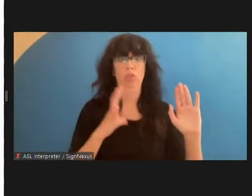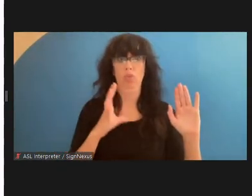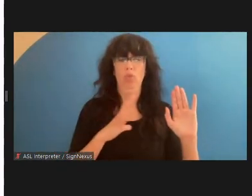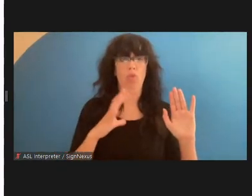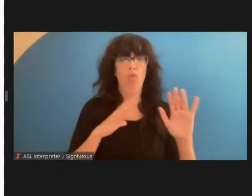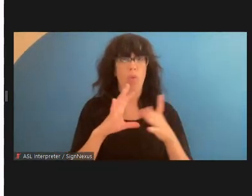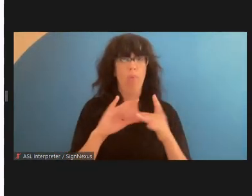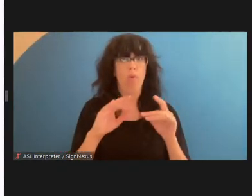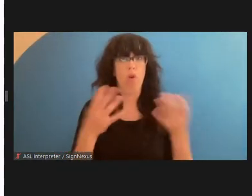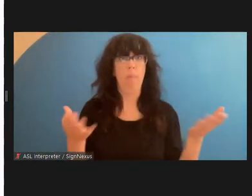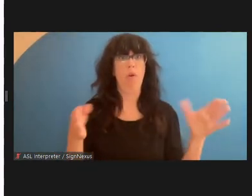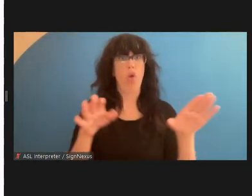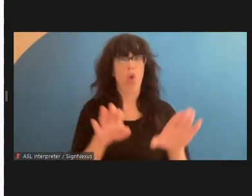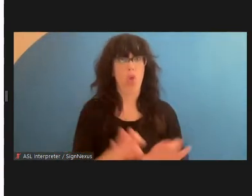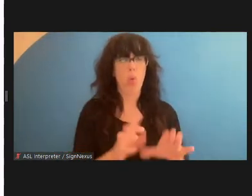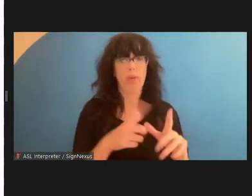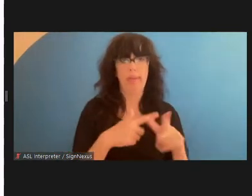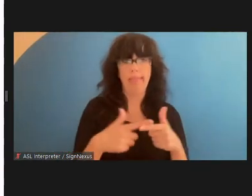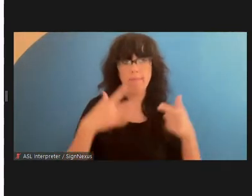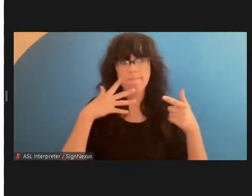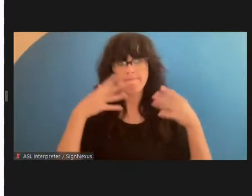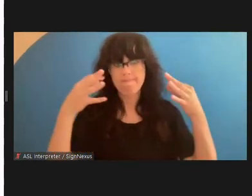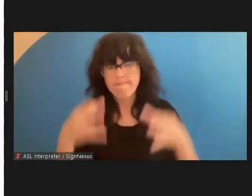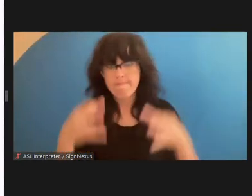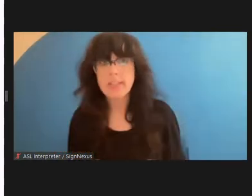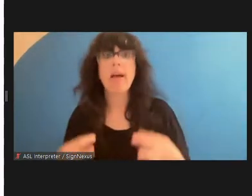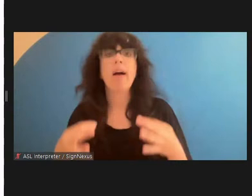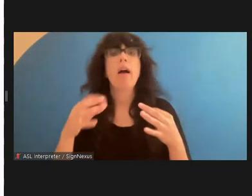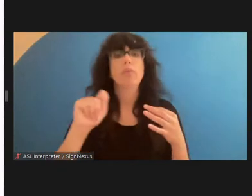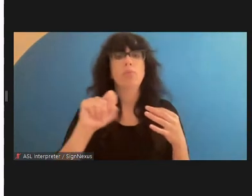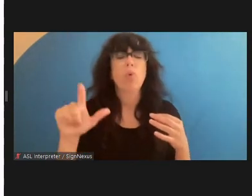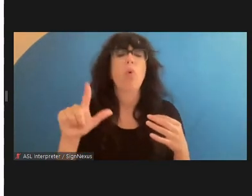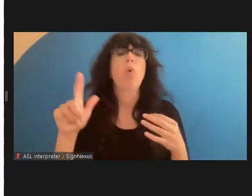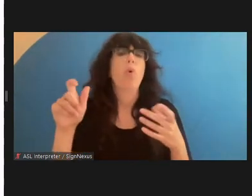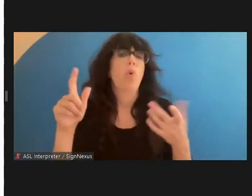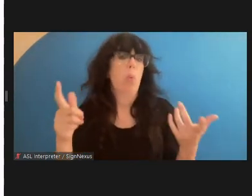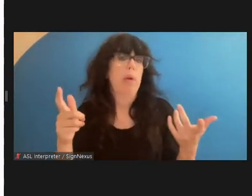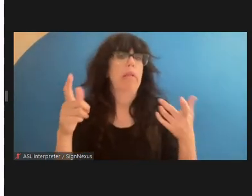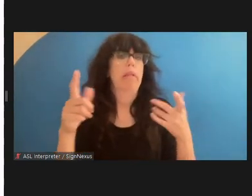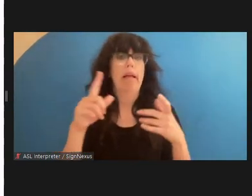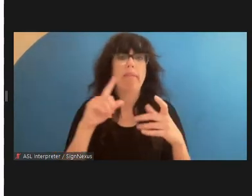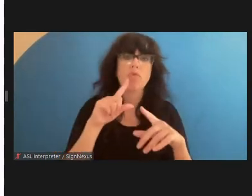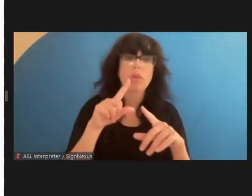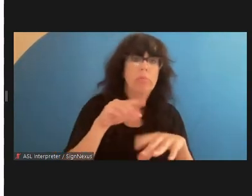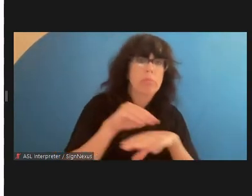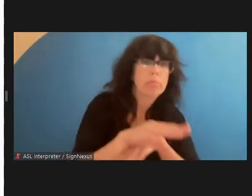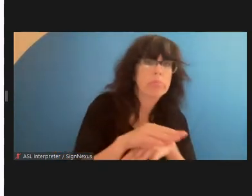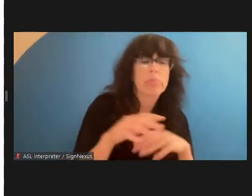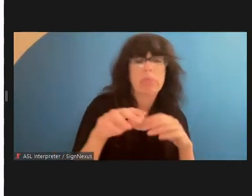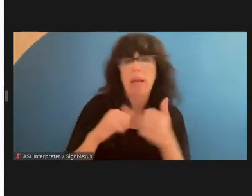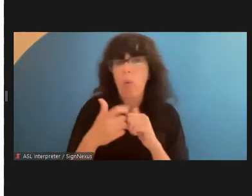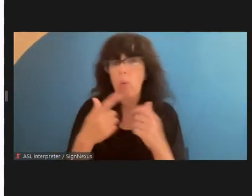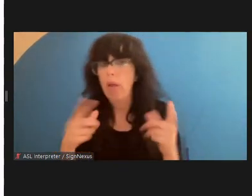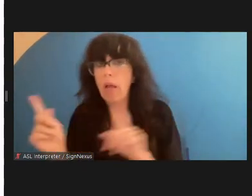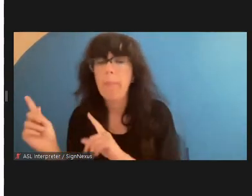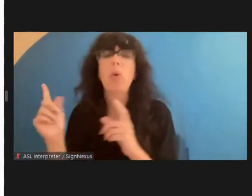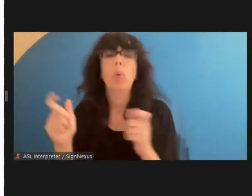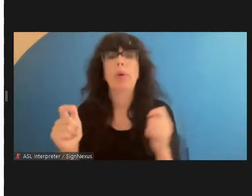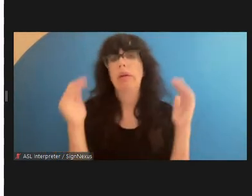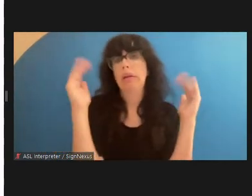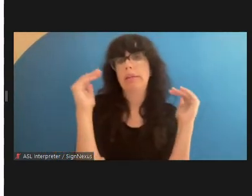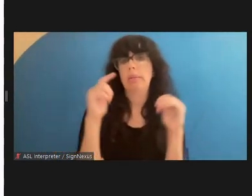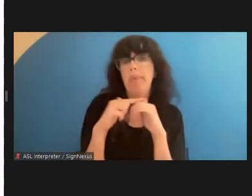will be a determination whether the action in this case the tolling will result in significant effects ultimately we're expecting that in